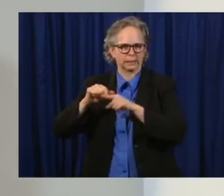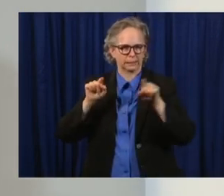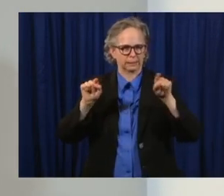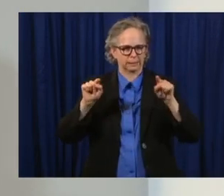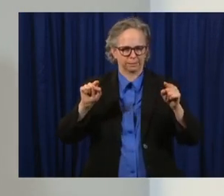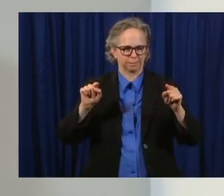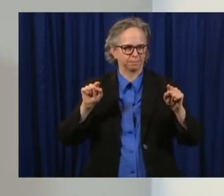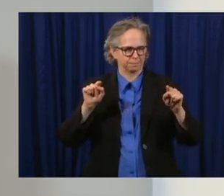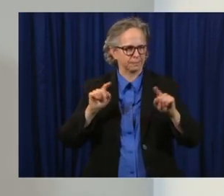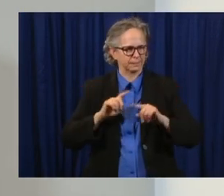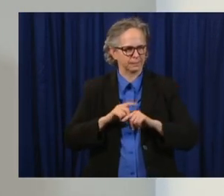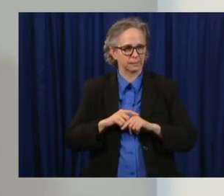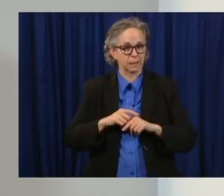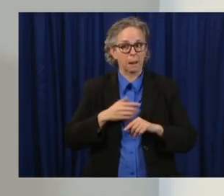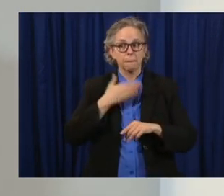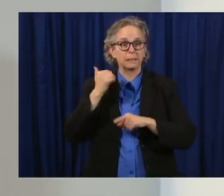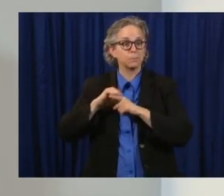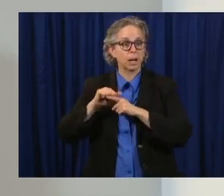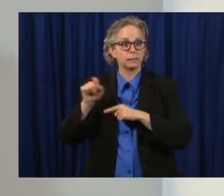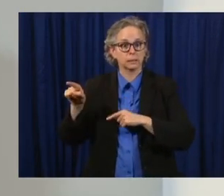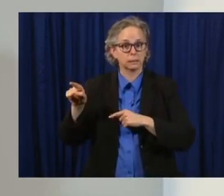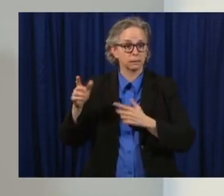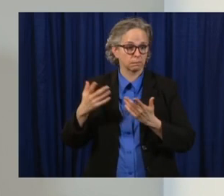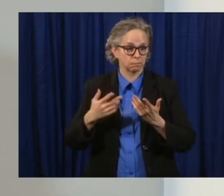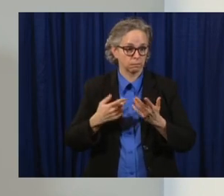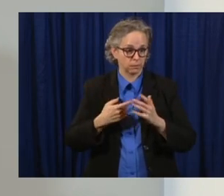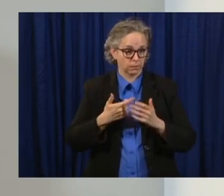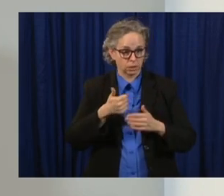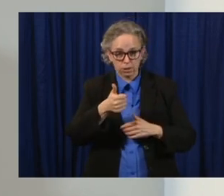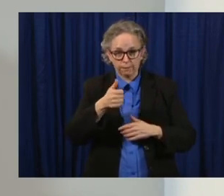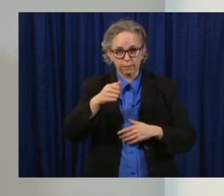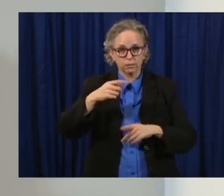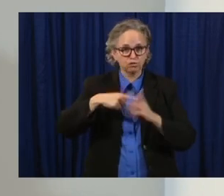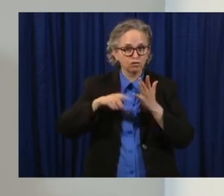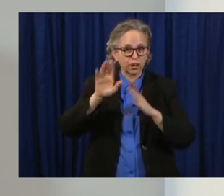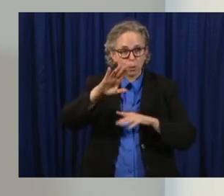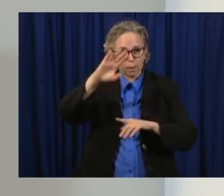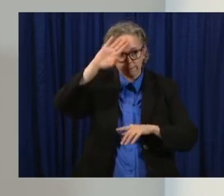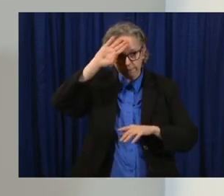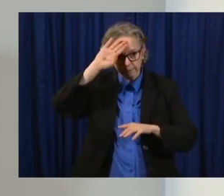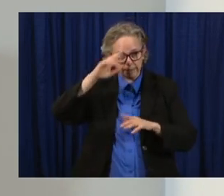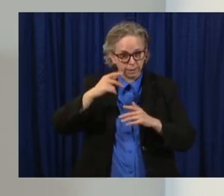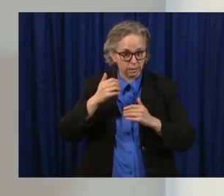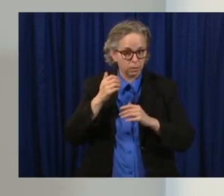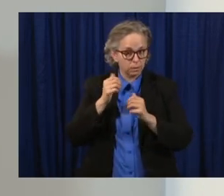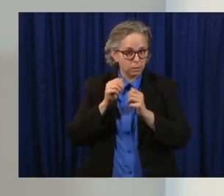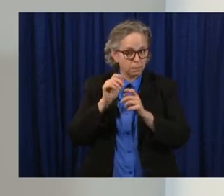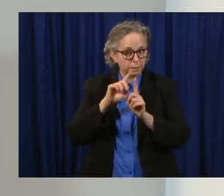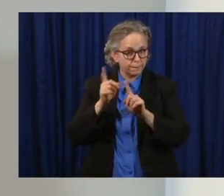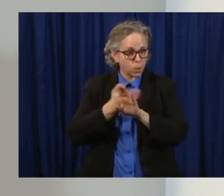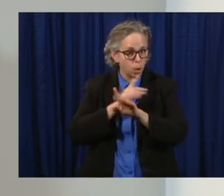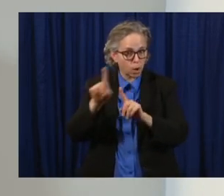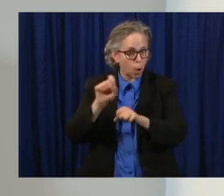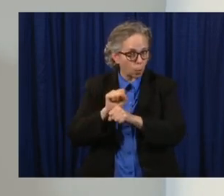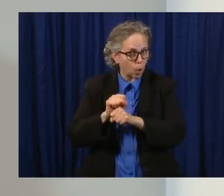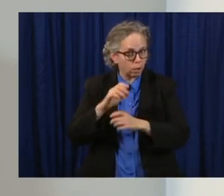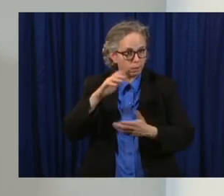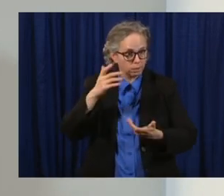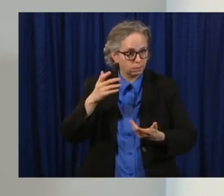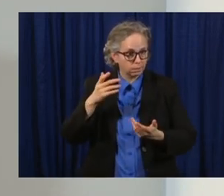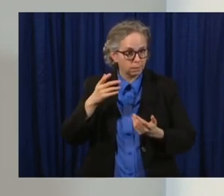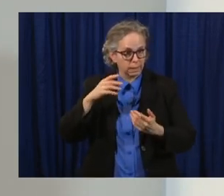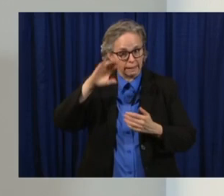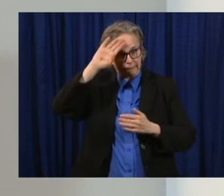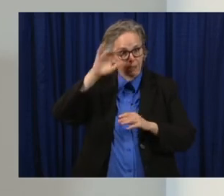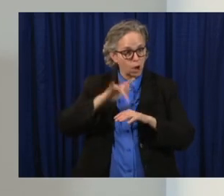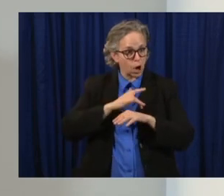if you can take the temperature of your employees every day, that would be great because that's a really early warning sign to be able to tell if somebody's